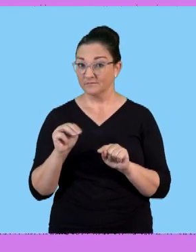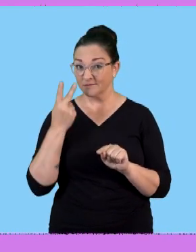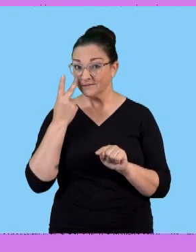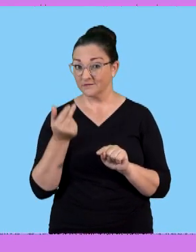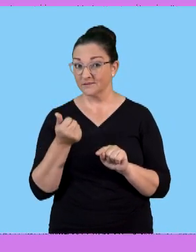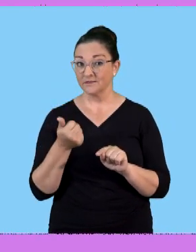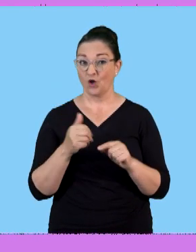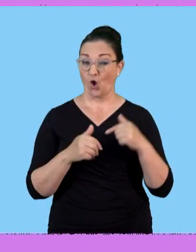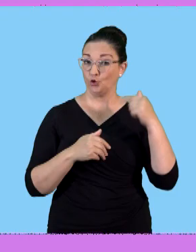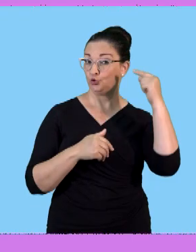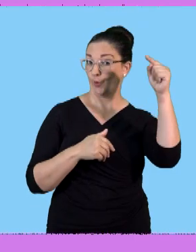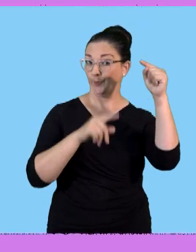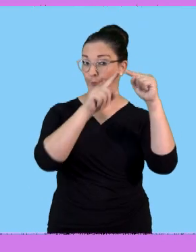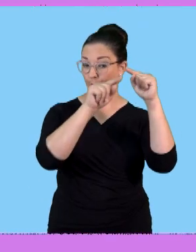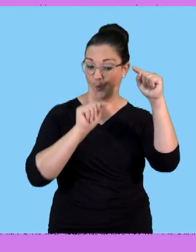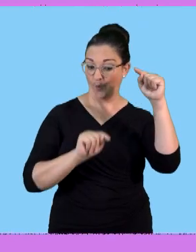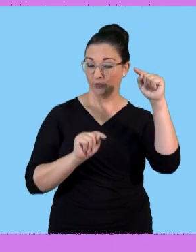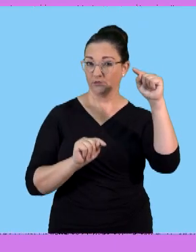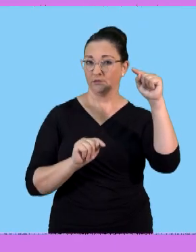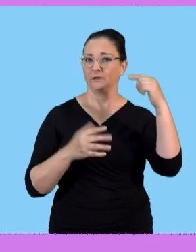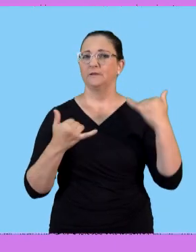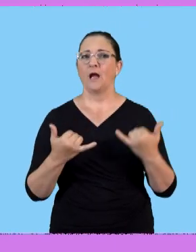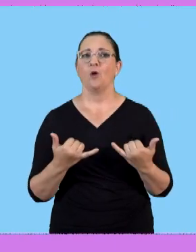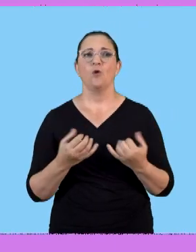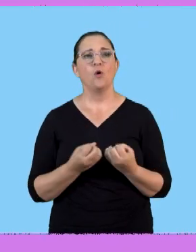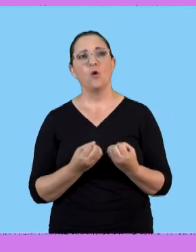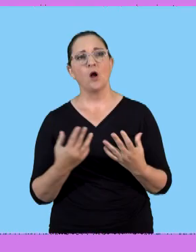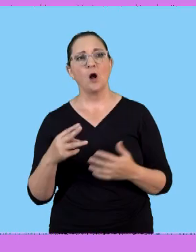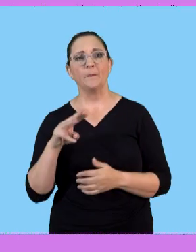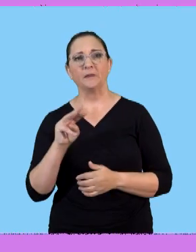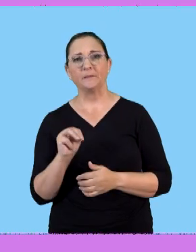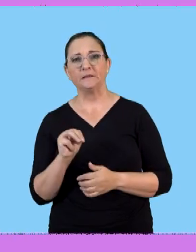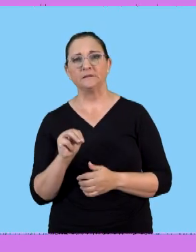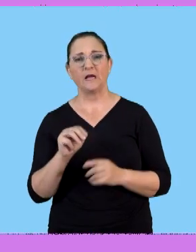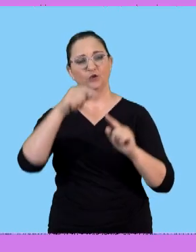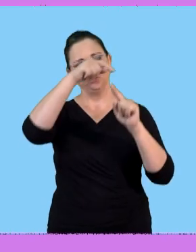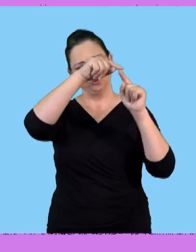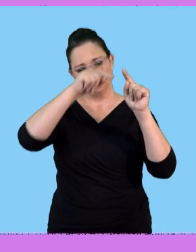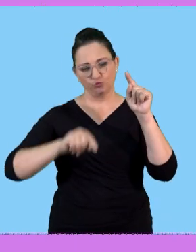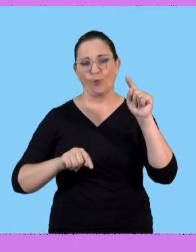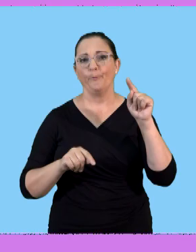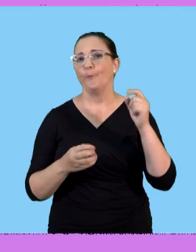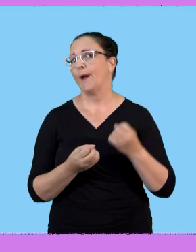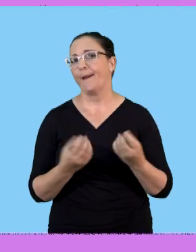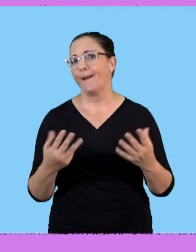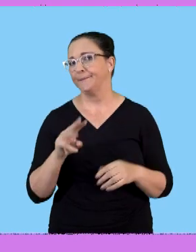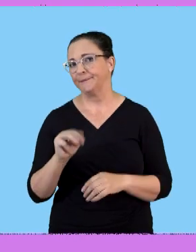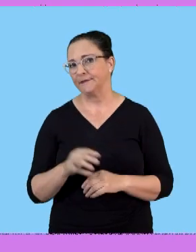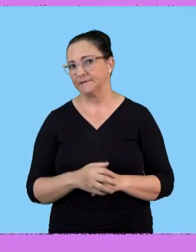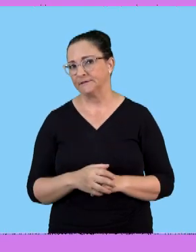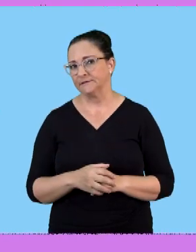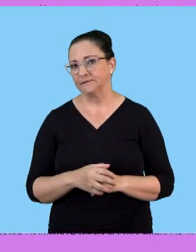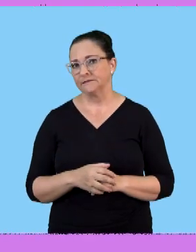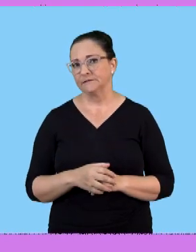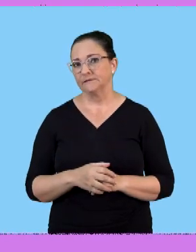following? The top to the bottom. Right, so by how many meters do the riders drop then at this specific point in the